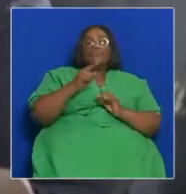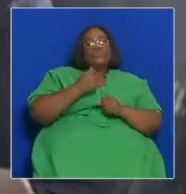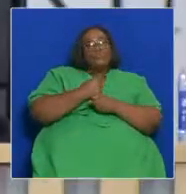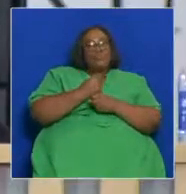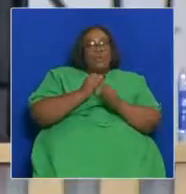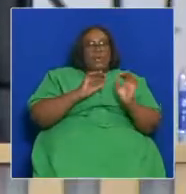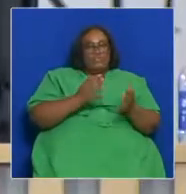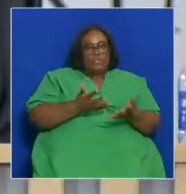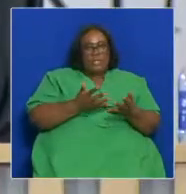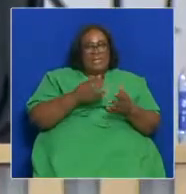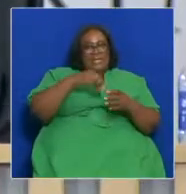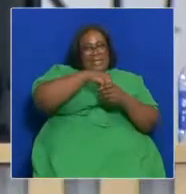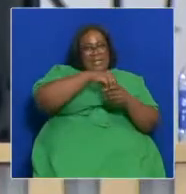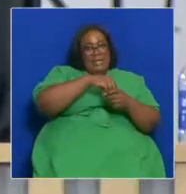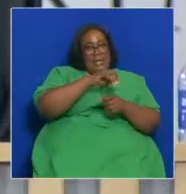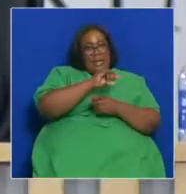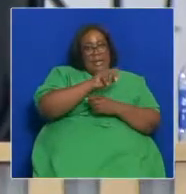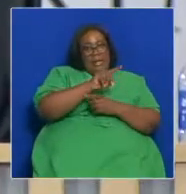IDEC?